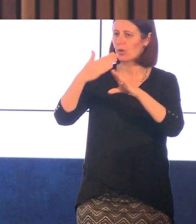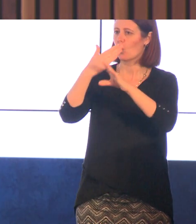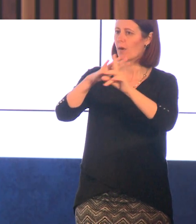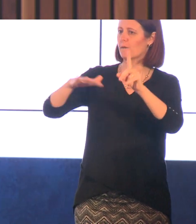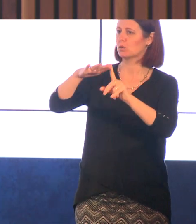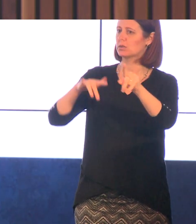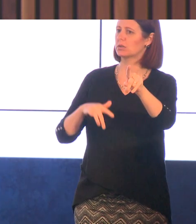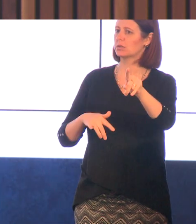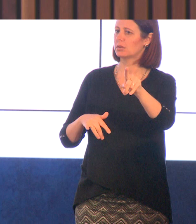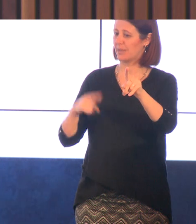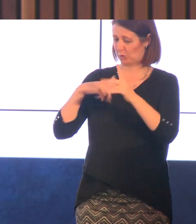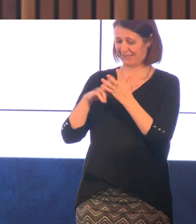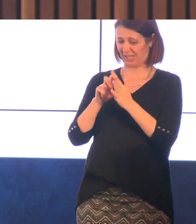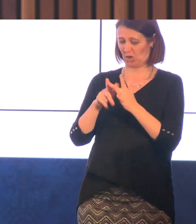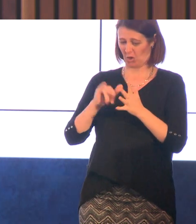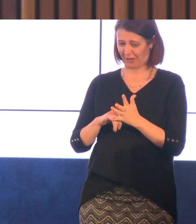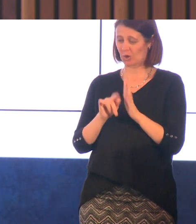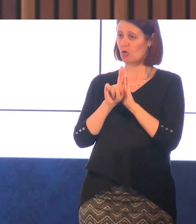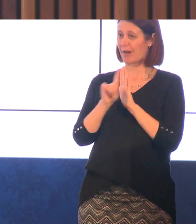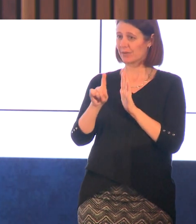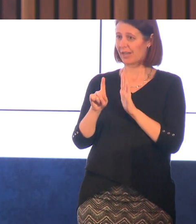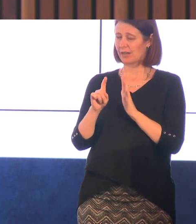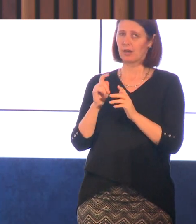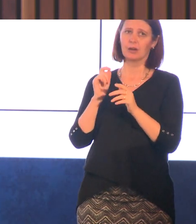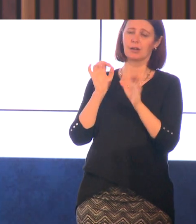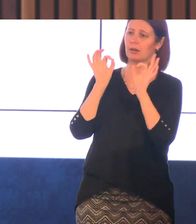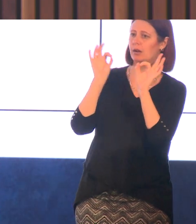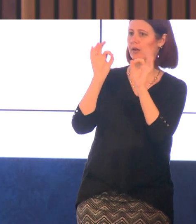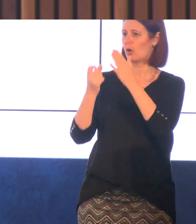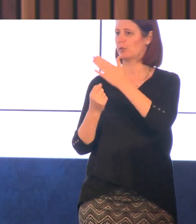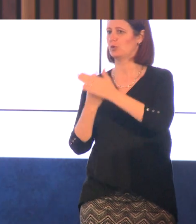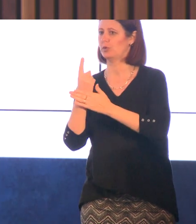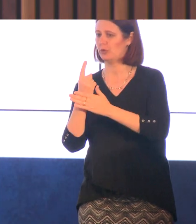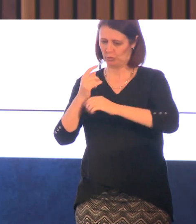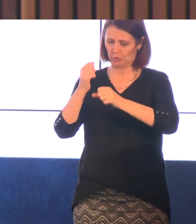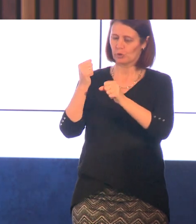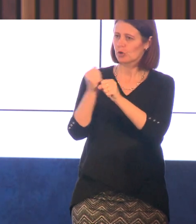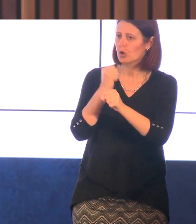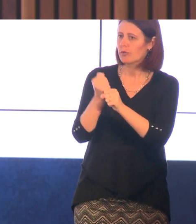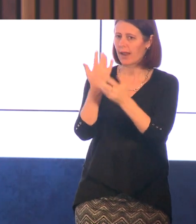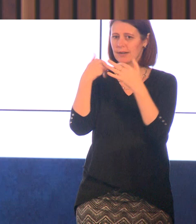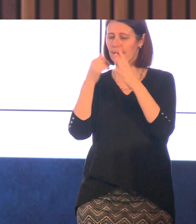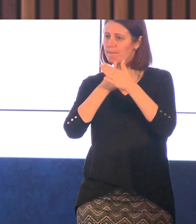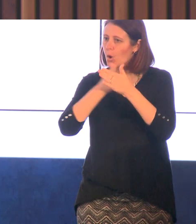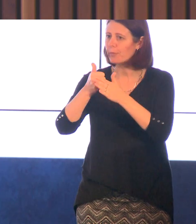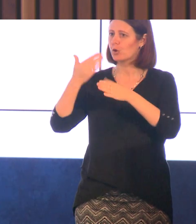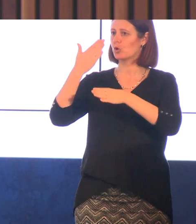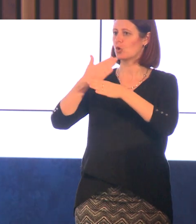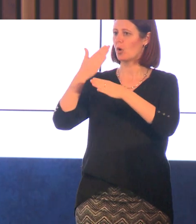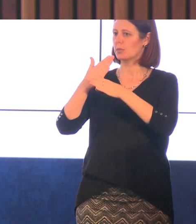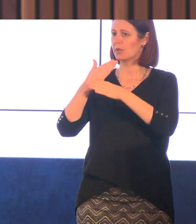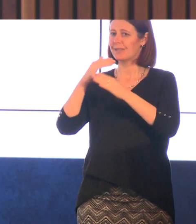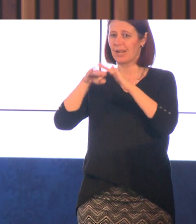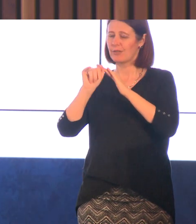The NDIS, in fact, represents a golden opportunity to create permanent jobs in those